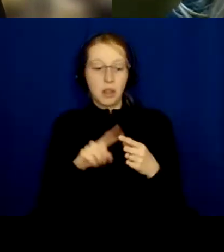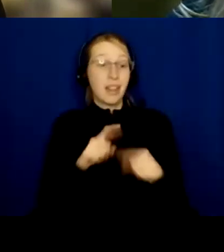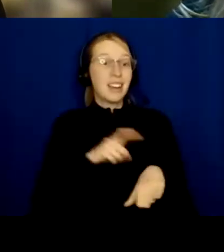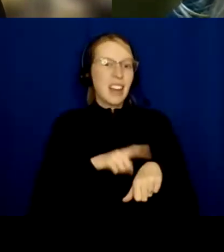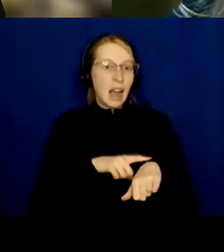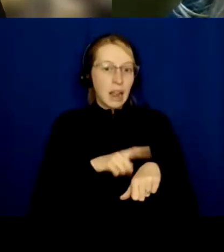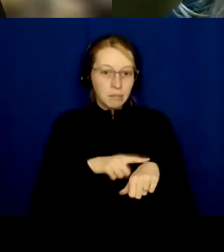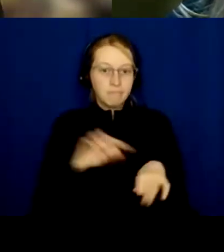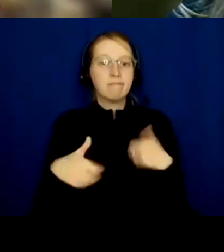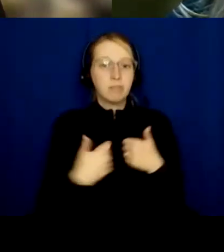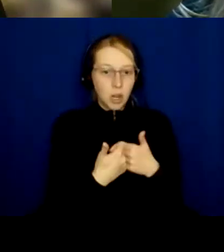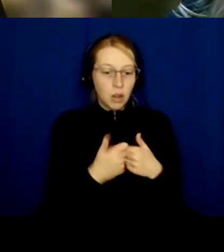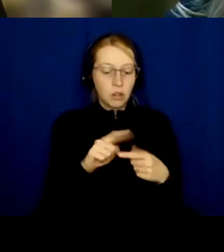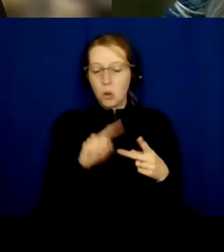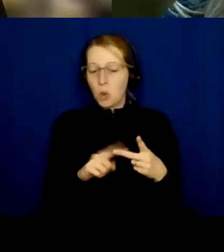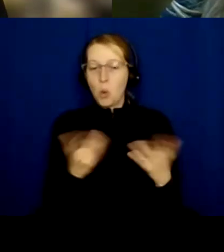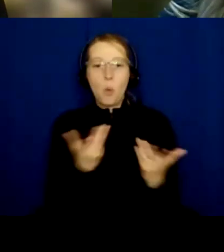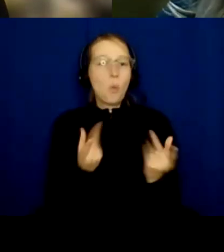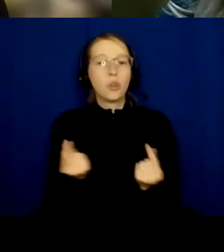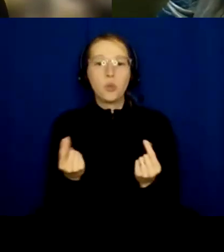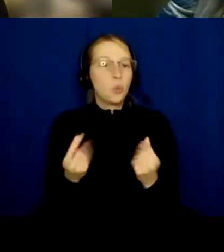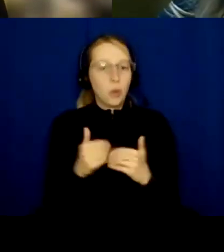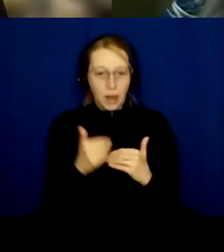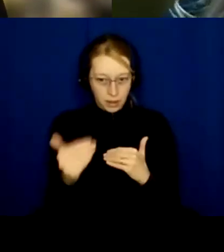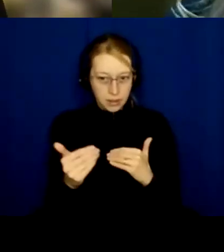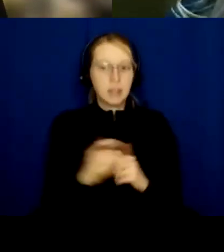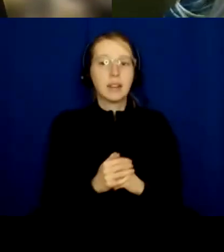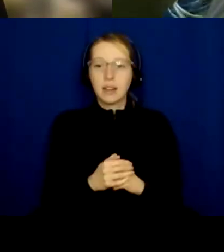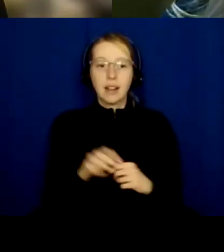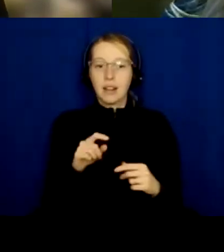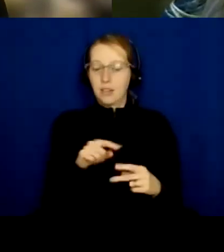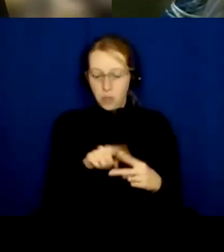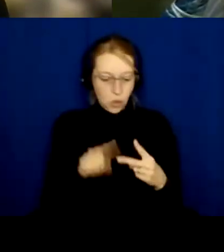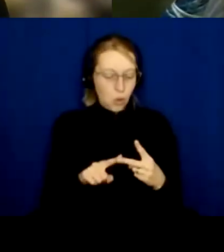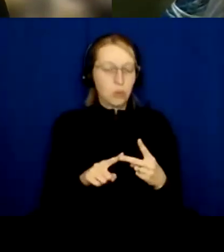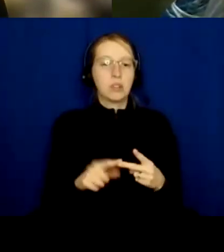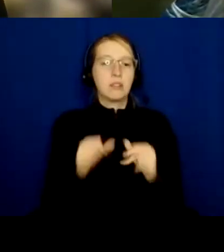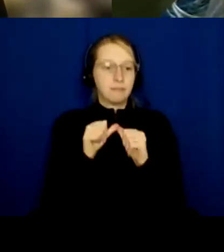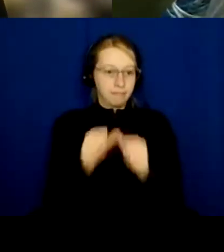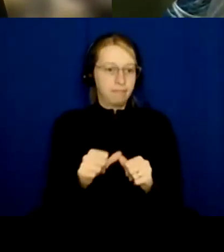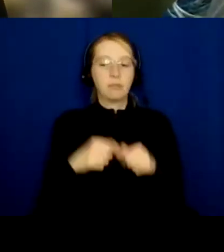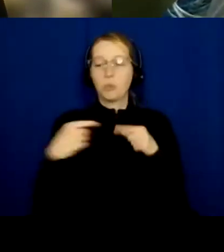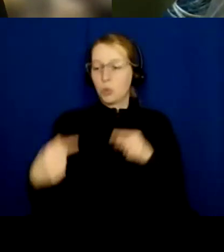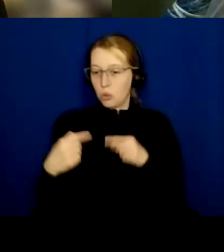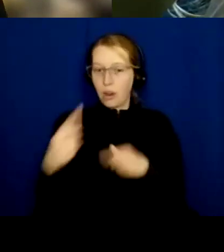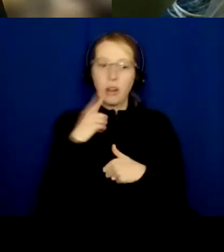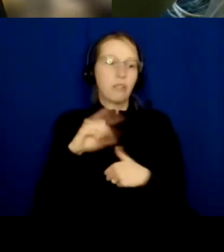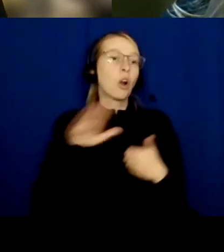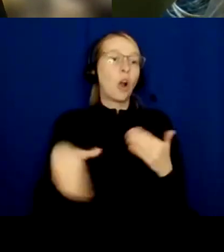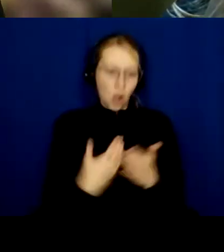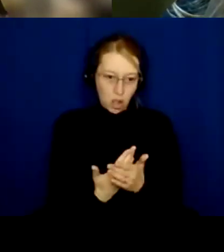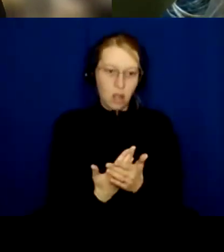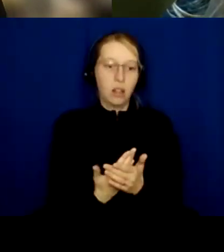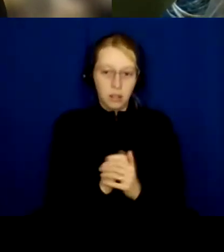do next. I'd say that that's really cutting across the data sources themselves, those that are systemically